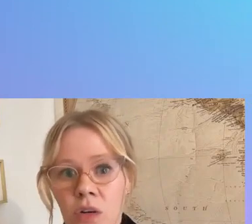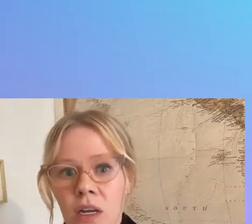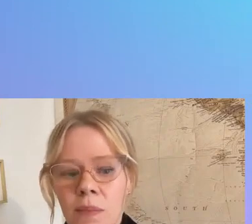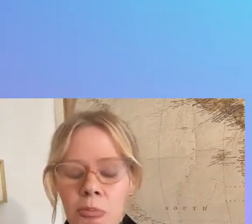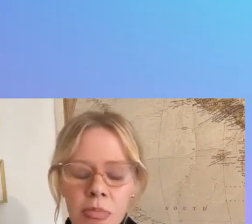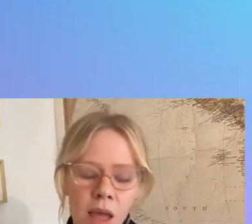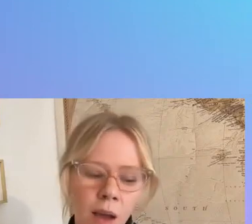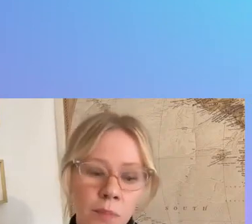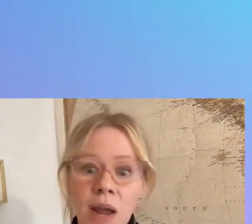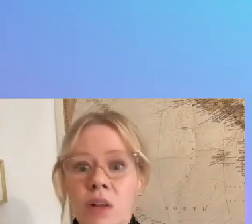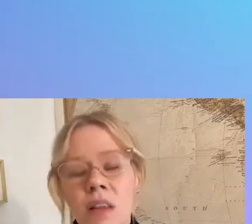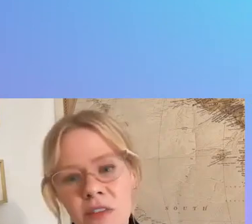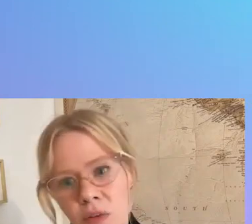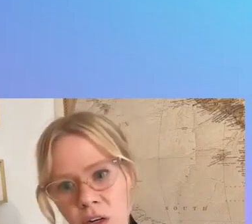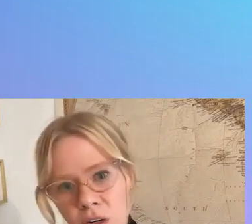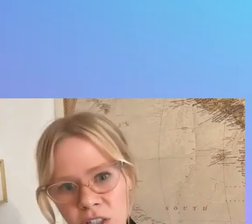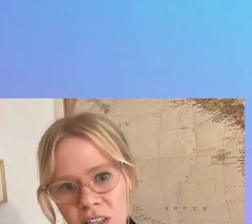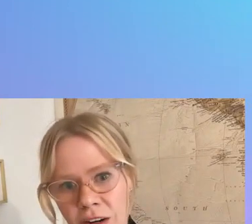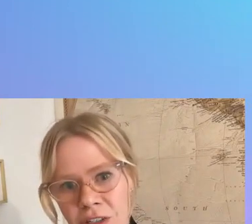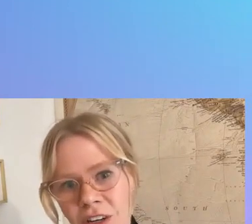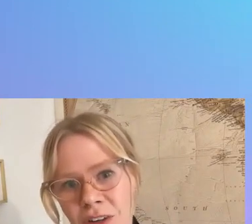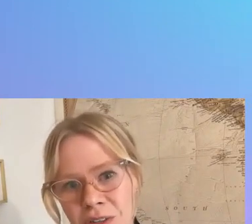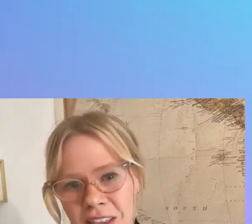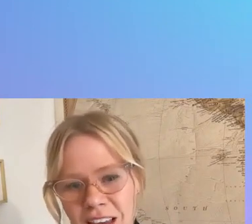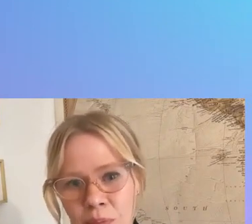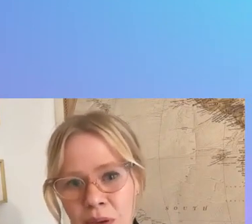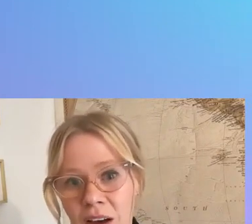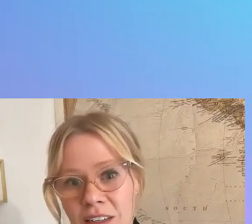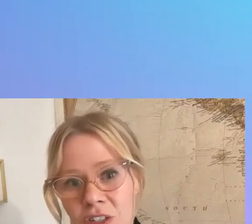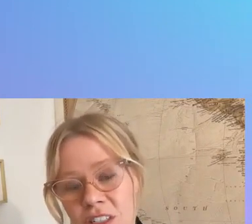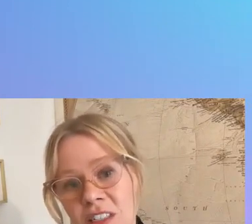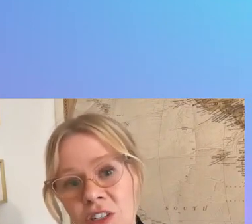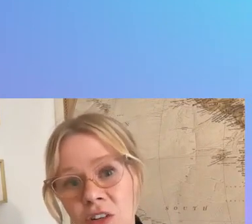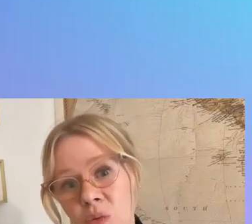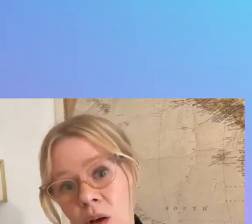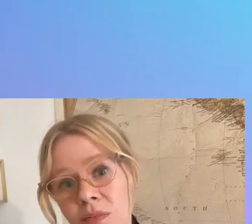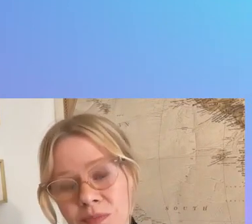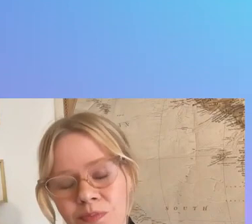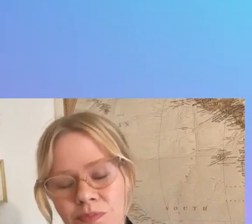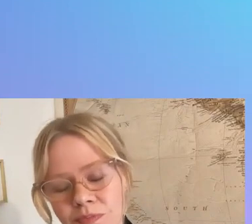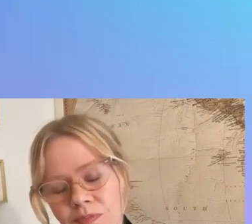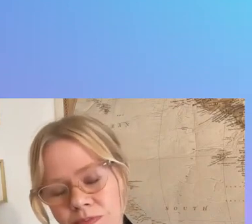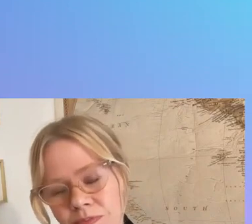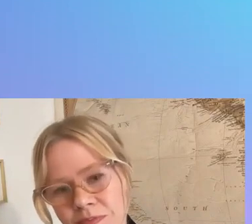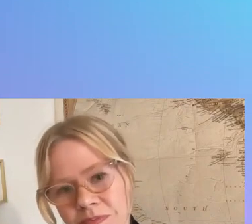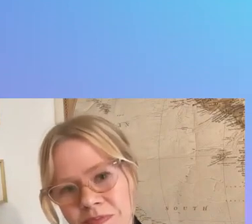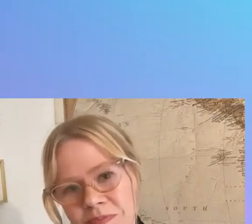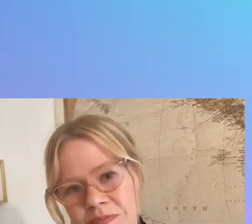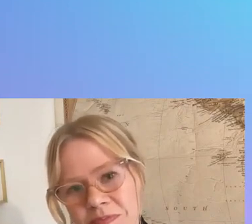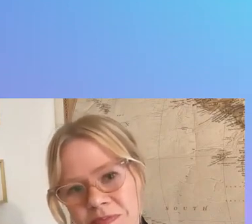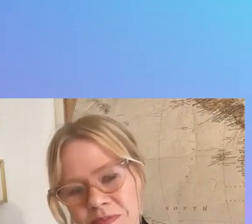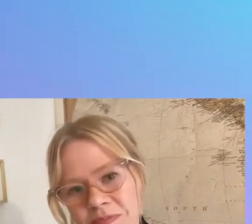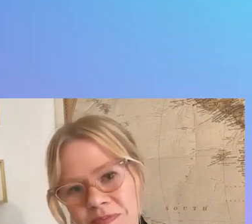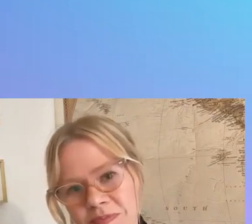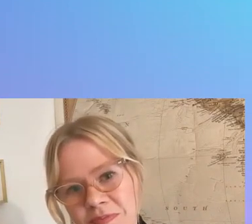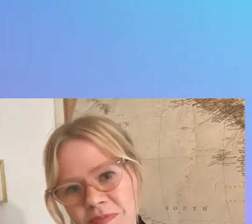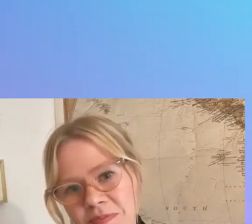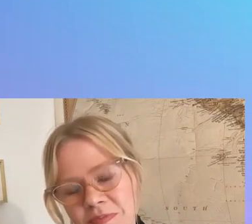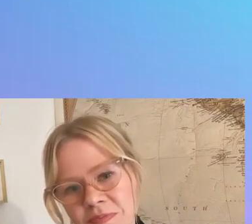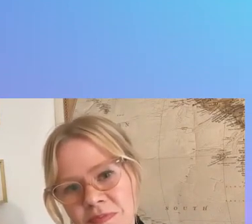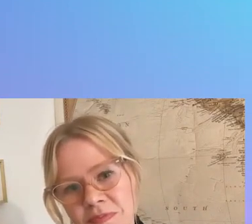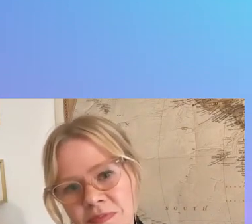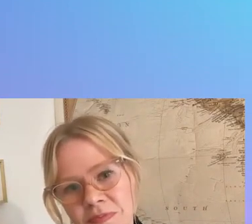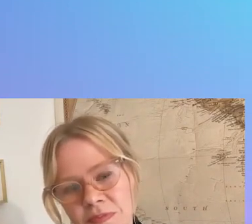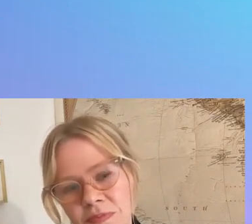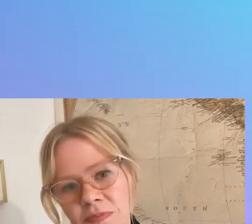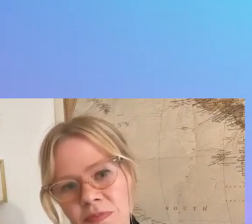on the screen. But I would love to encourage designers to also think beyond just digital as well. Especially, I think, and